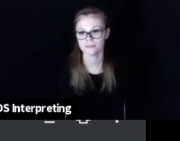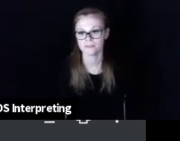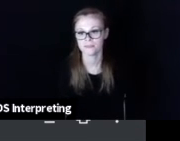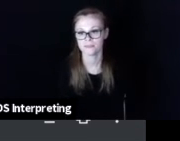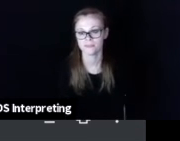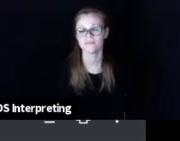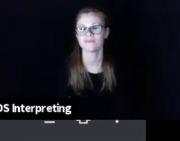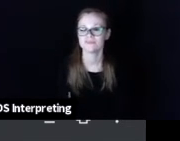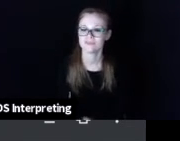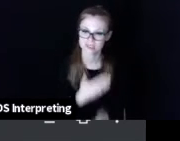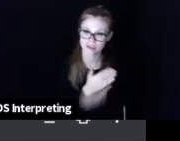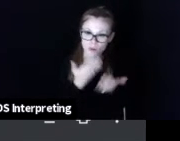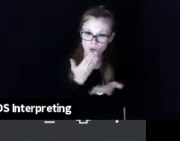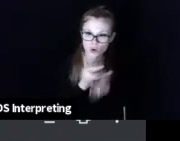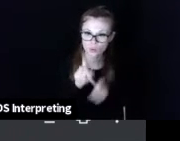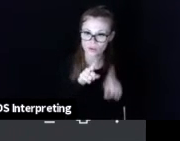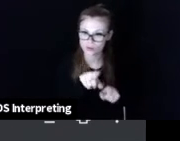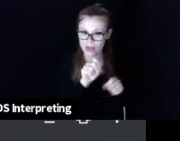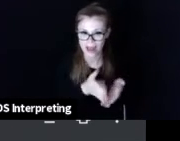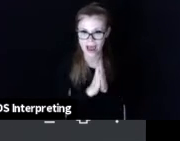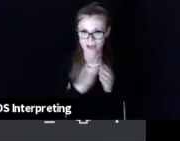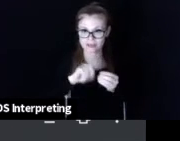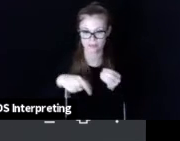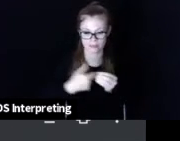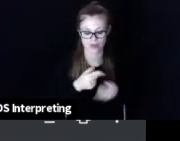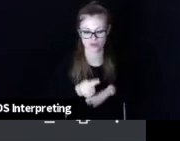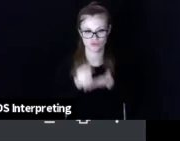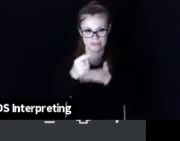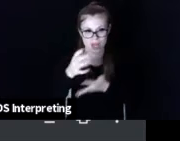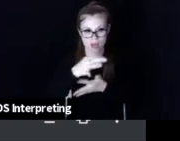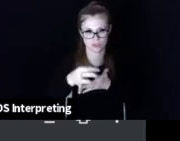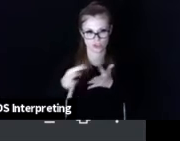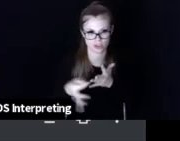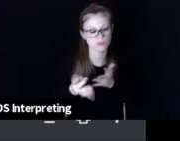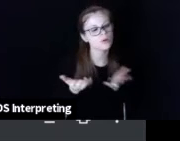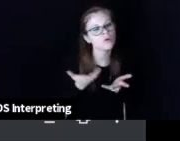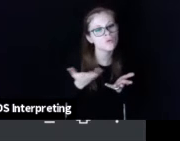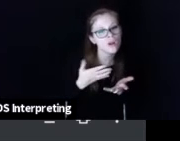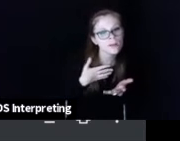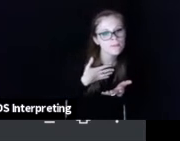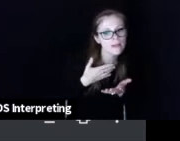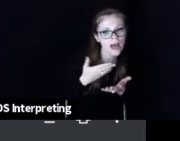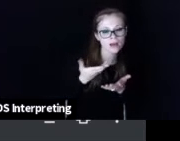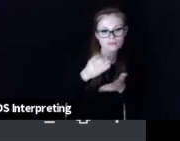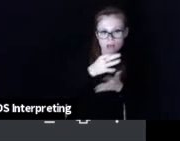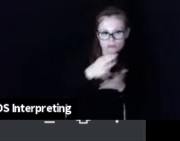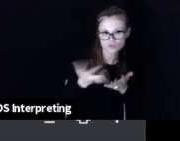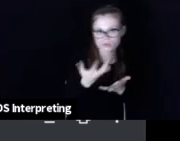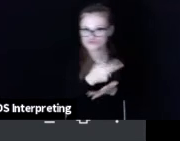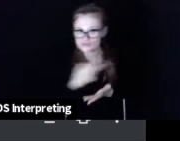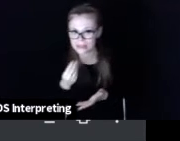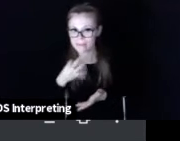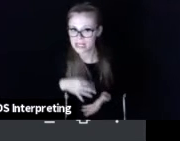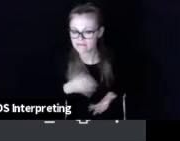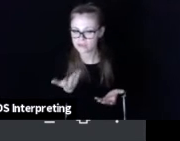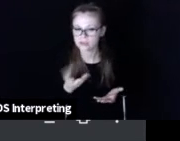Here are some good questions to ask about treatment options. So what are my treatment choices? what are the risks and the benefits,